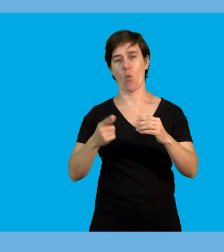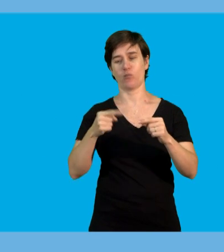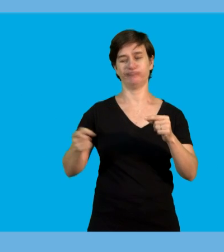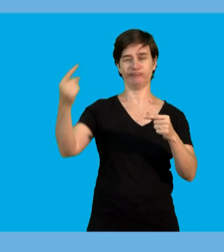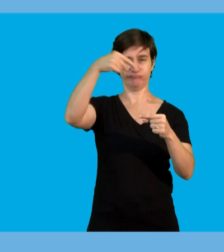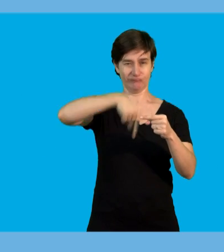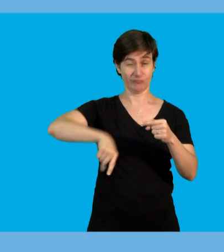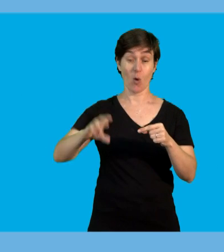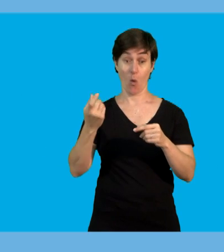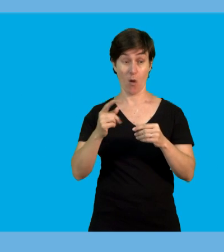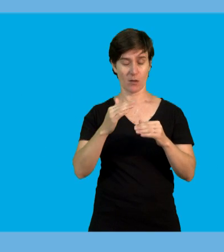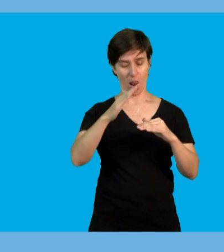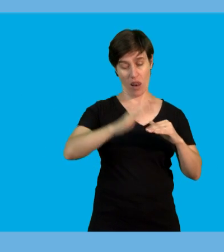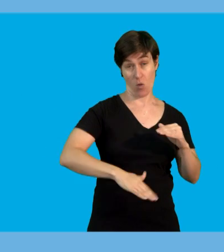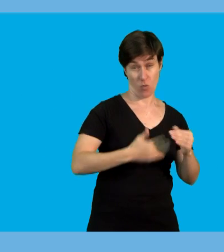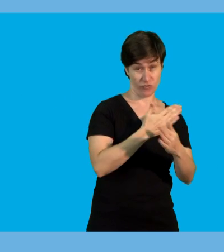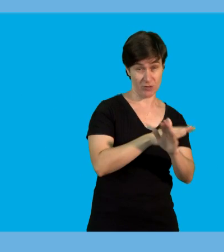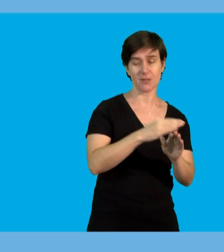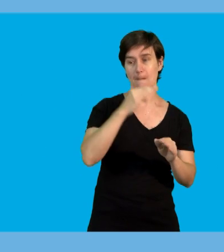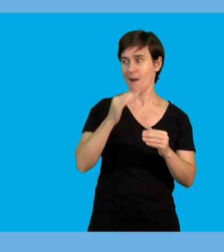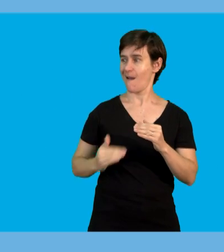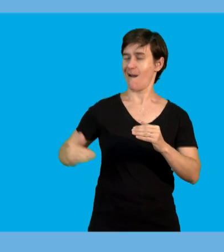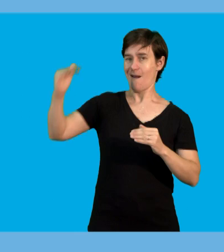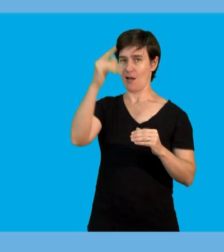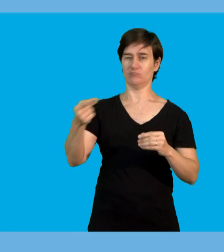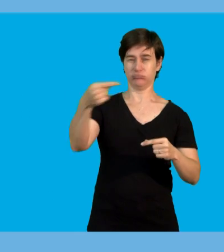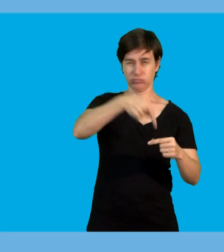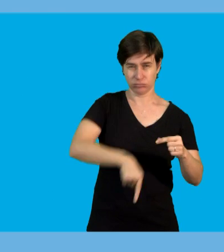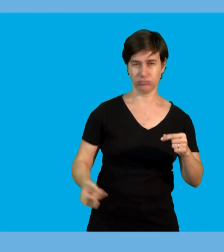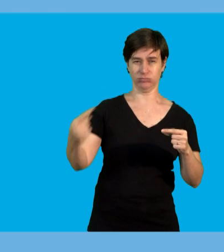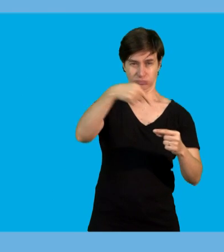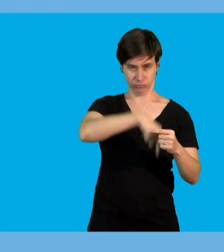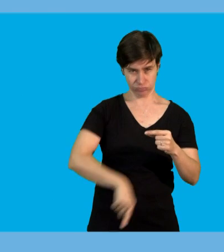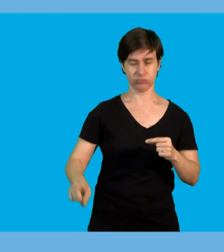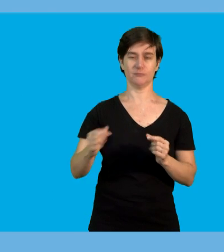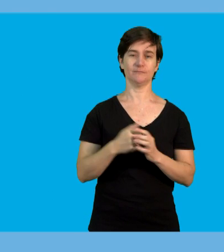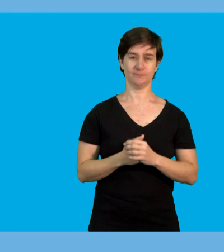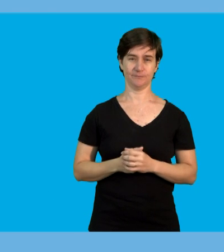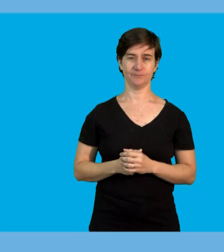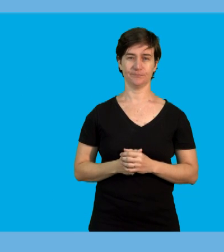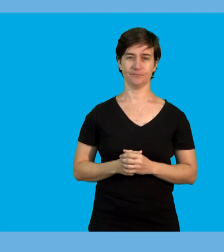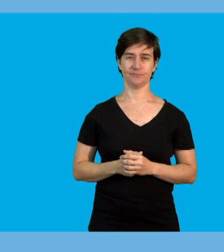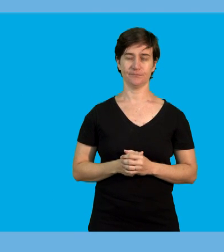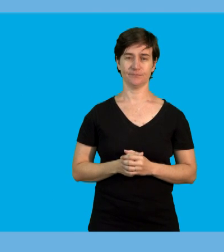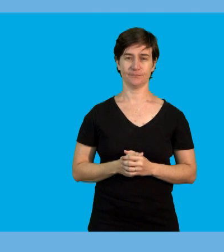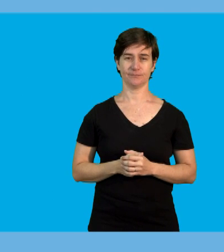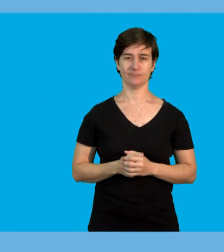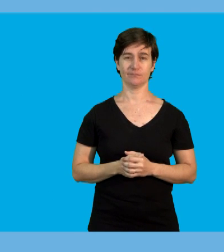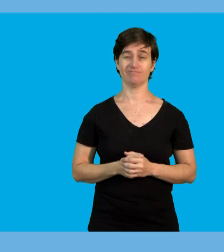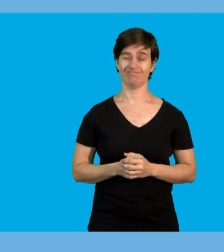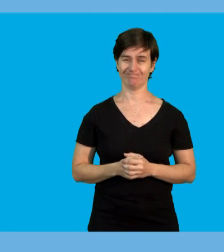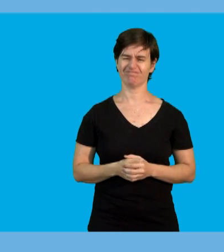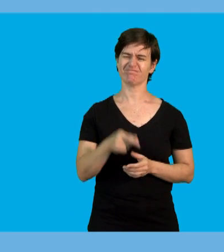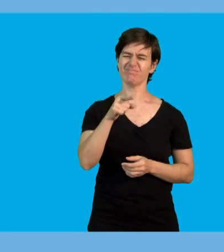current is decreasing, then that means the resistance of that circuit was increased. Now,